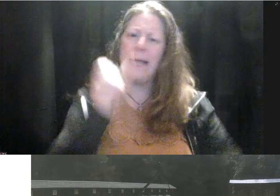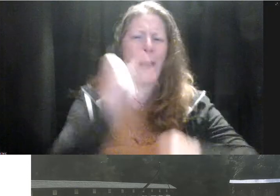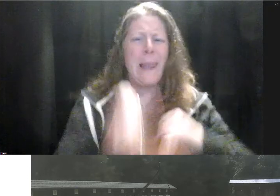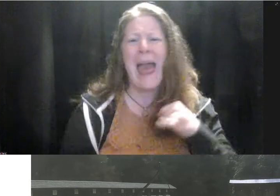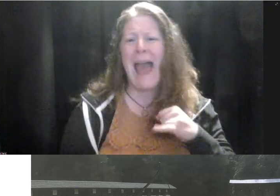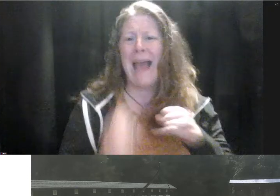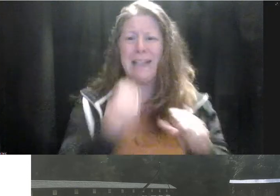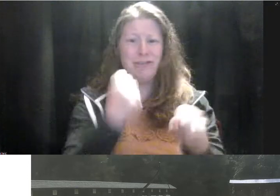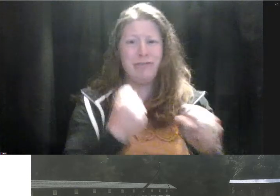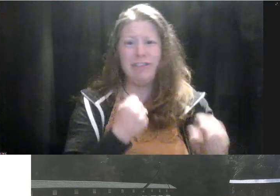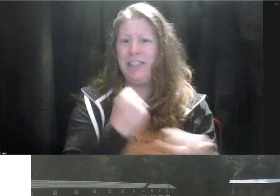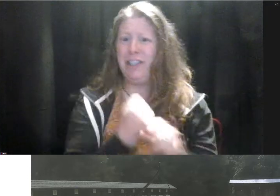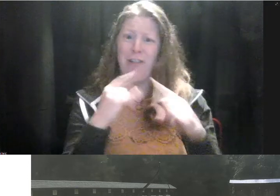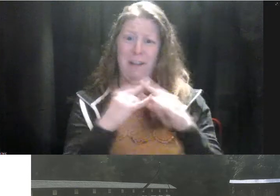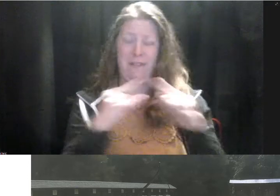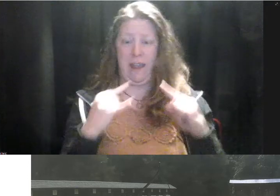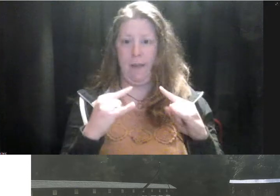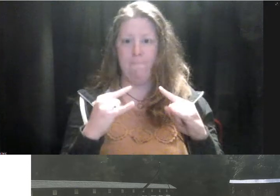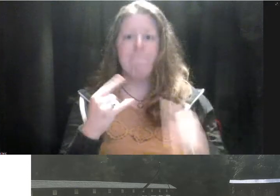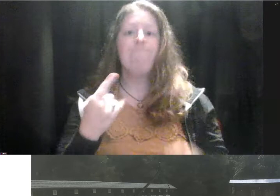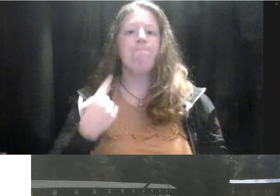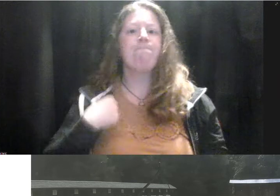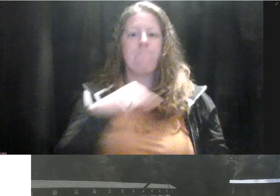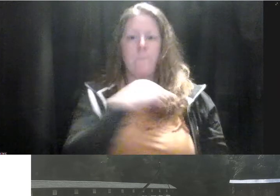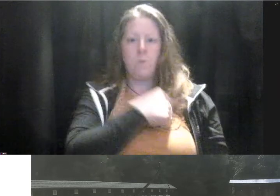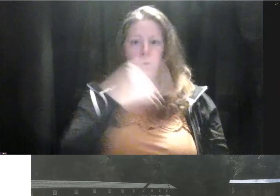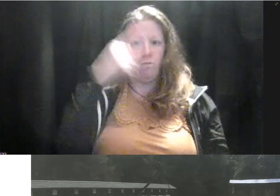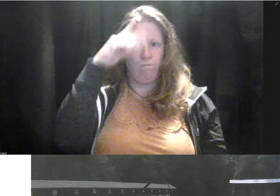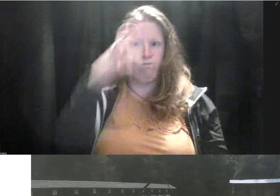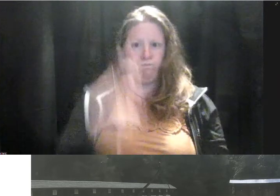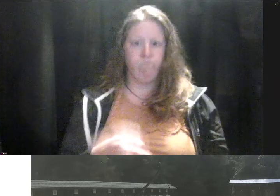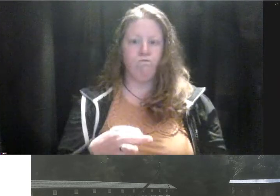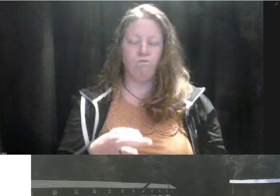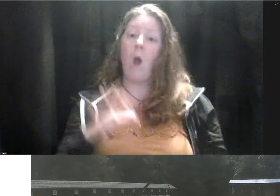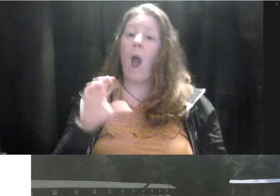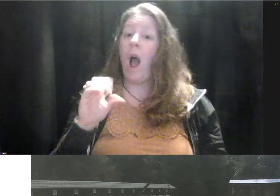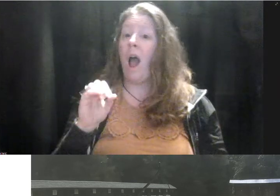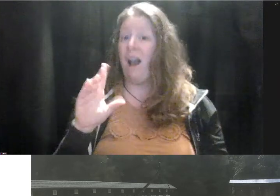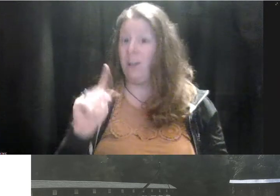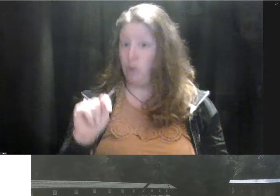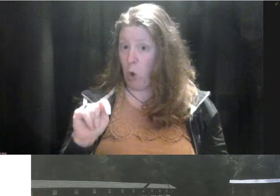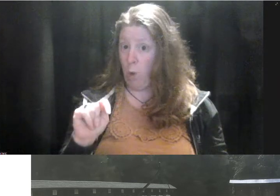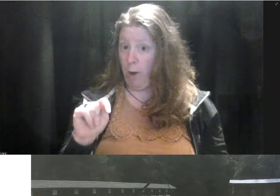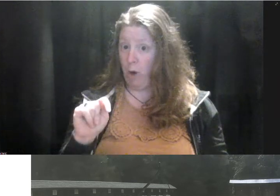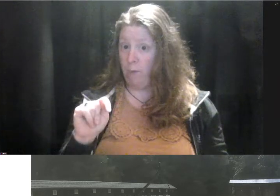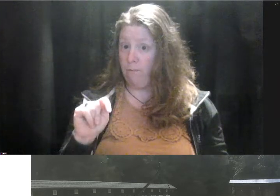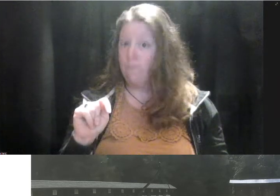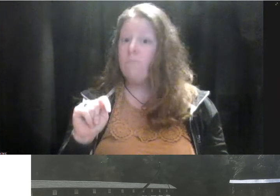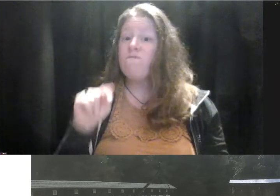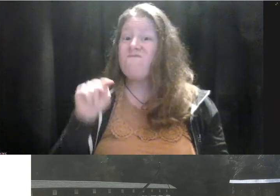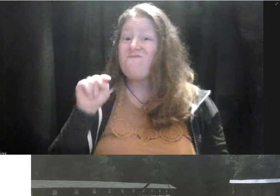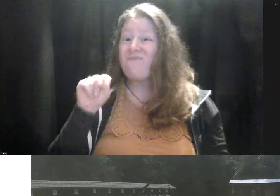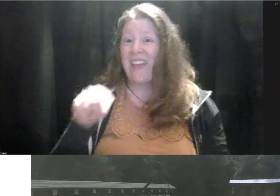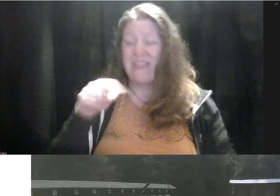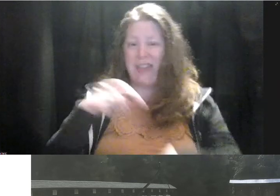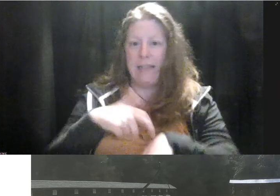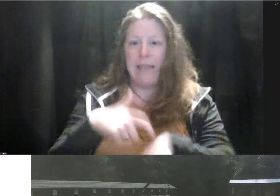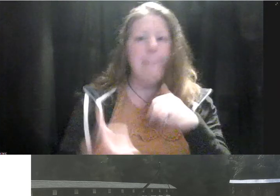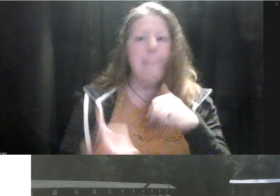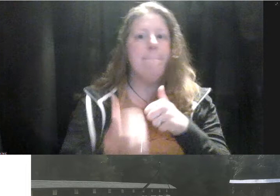come for 2 years and they've missed their last opportunity for camp. So we've decided